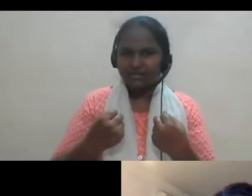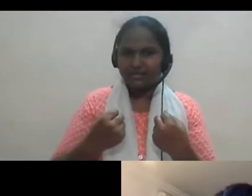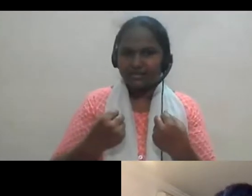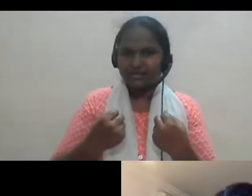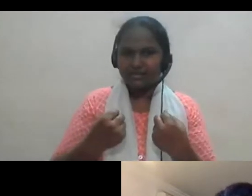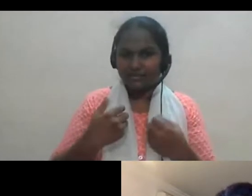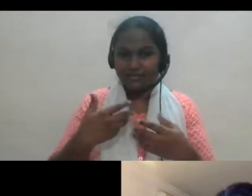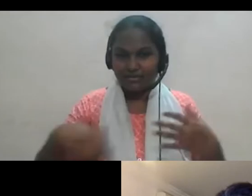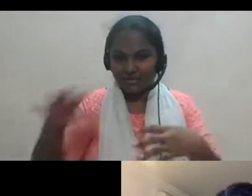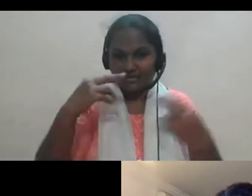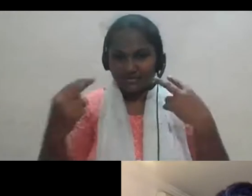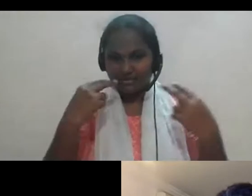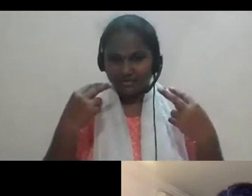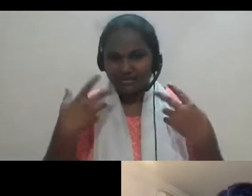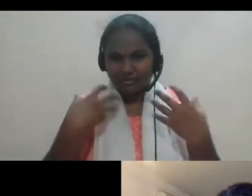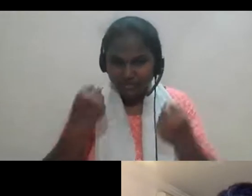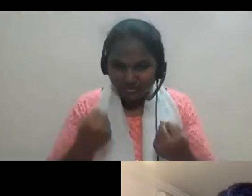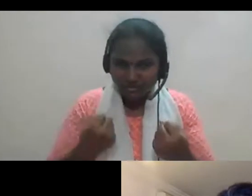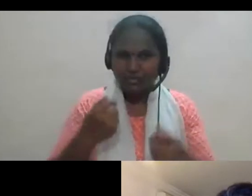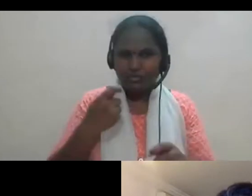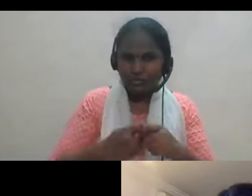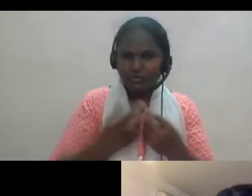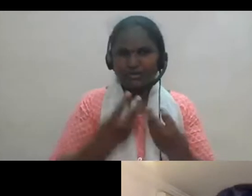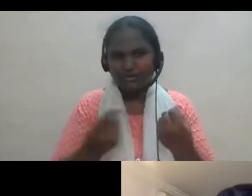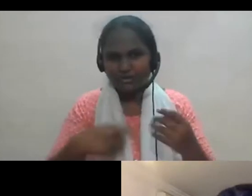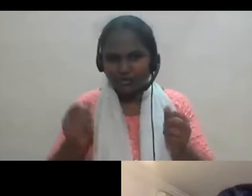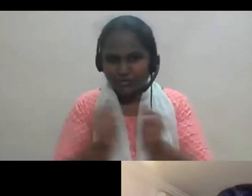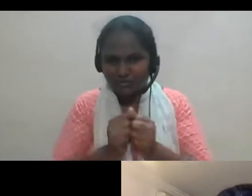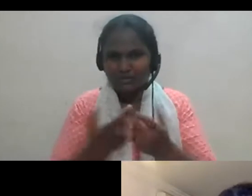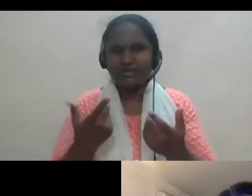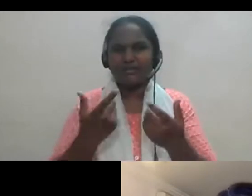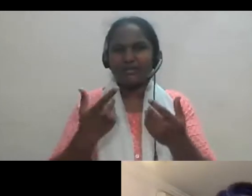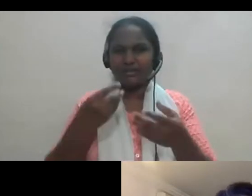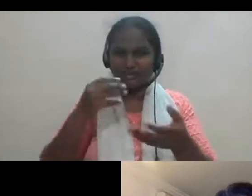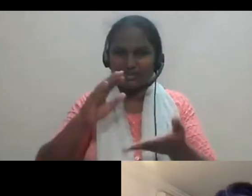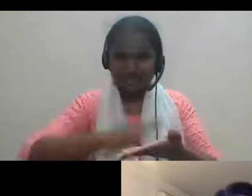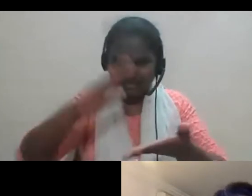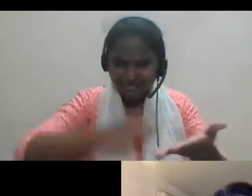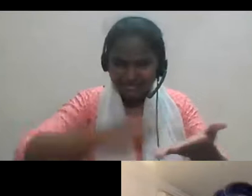an artwork or dealing with, you know, artworks printed on paper,